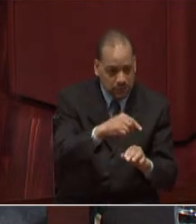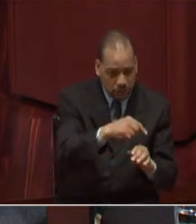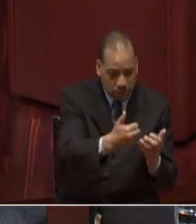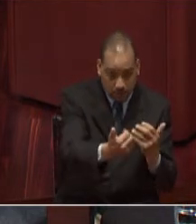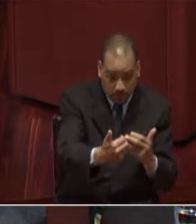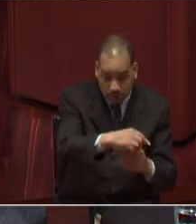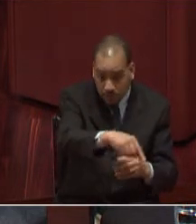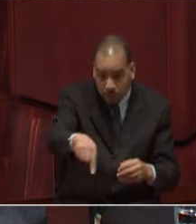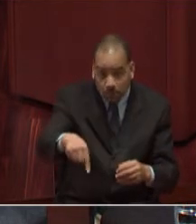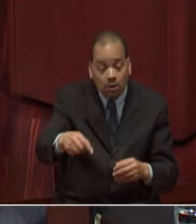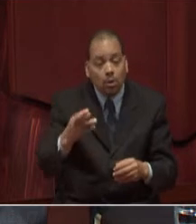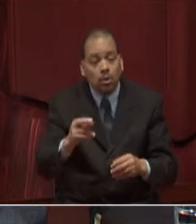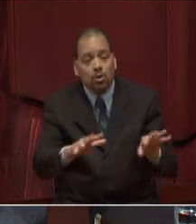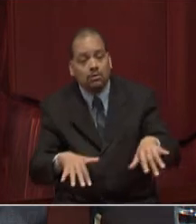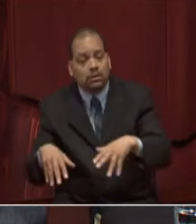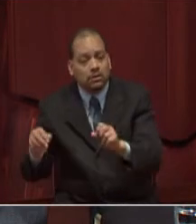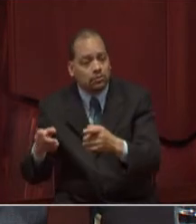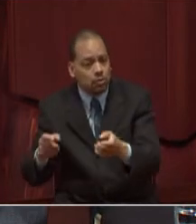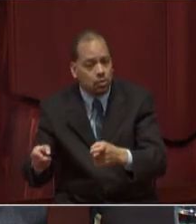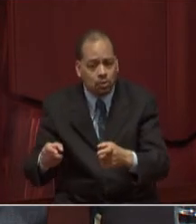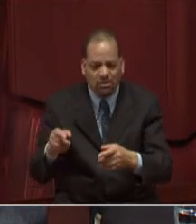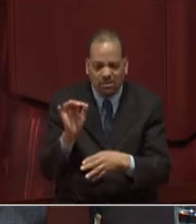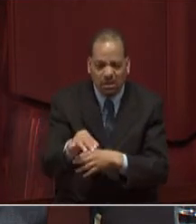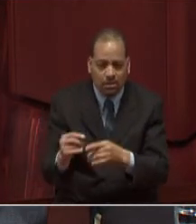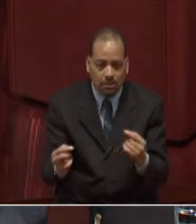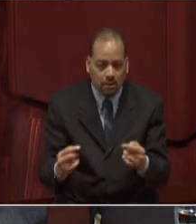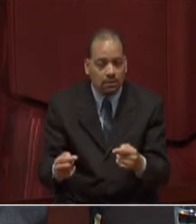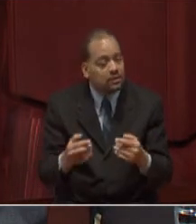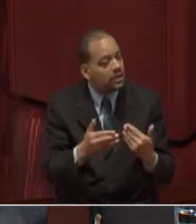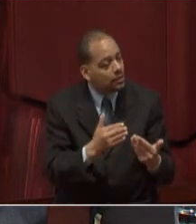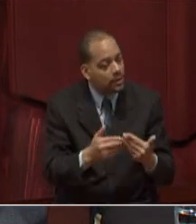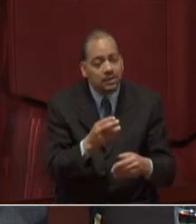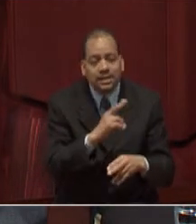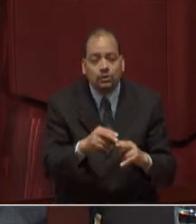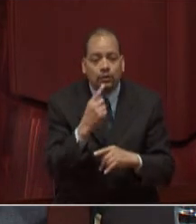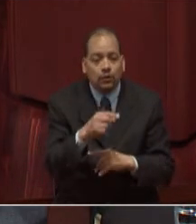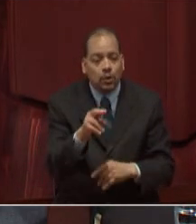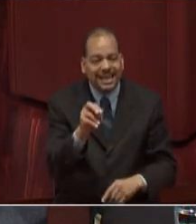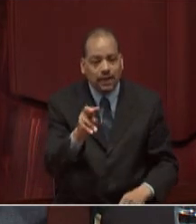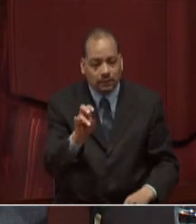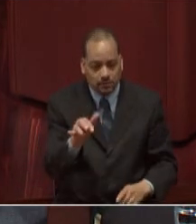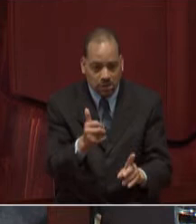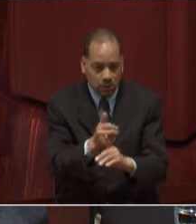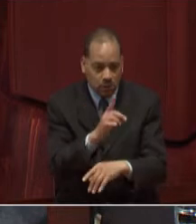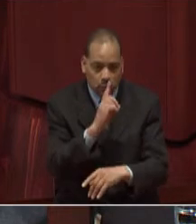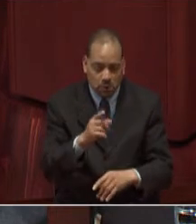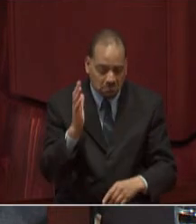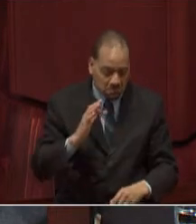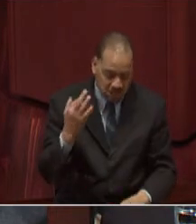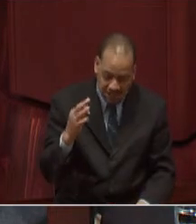it was the very strong Secretary of the Navy who really wrote a lot of the